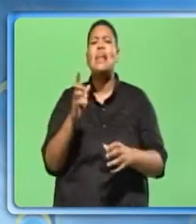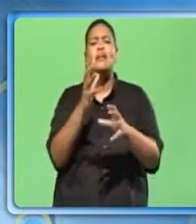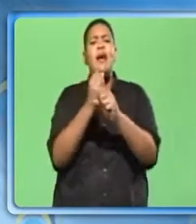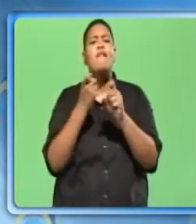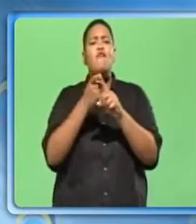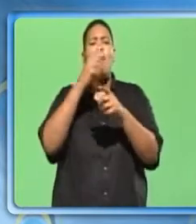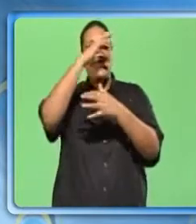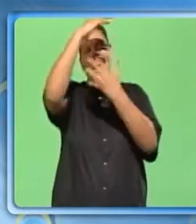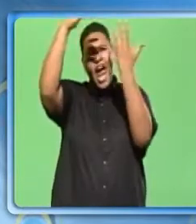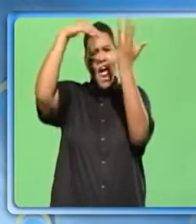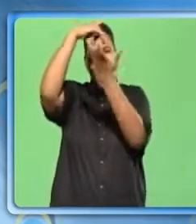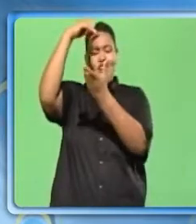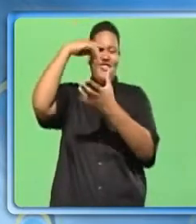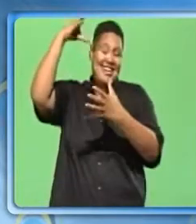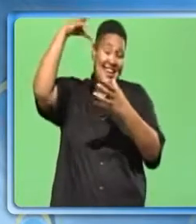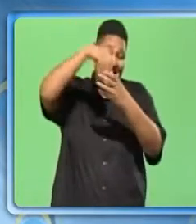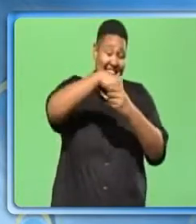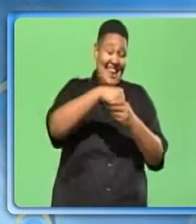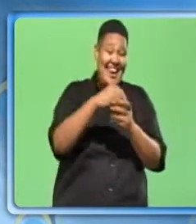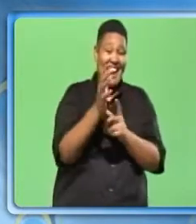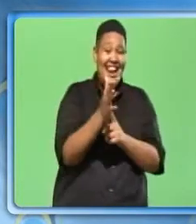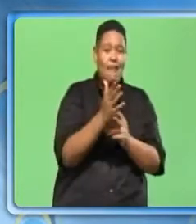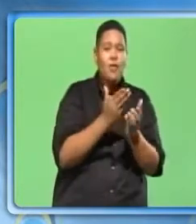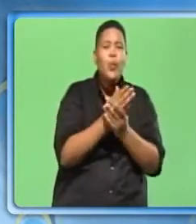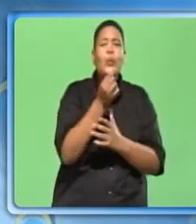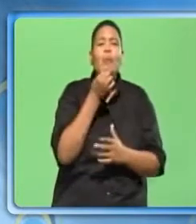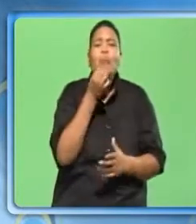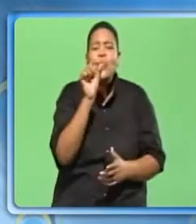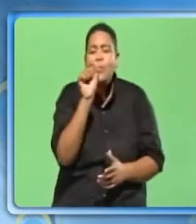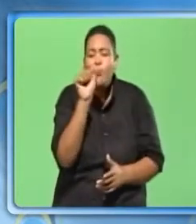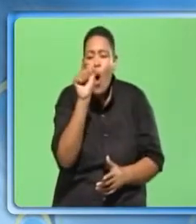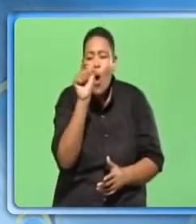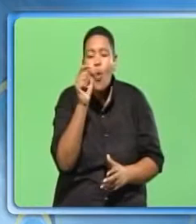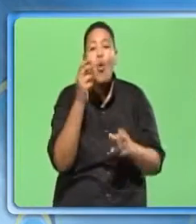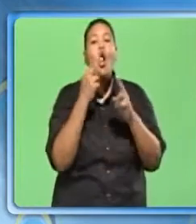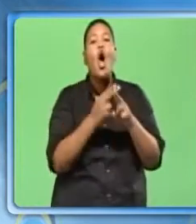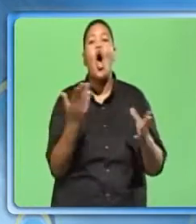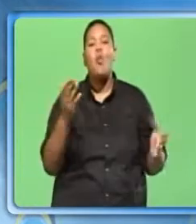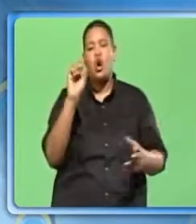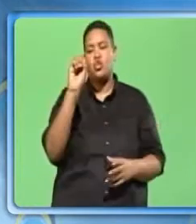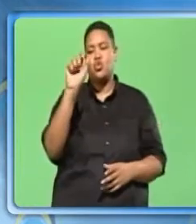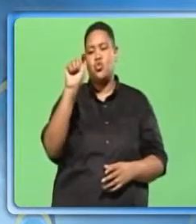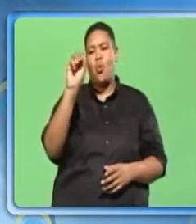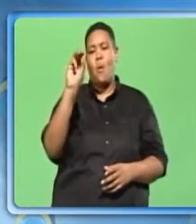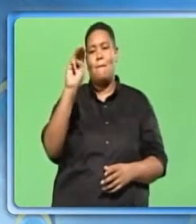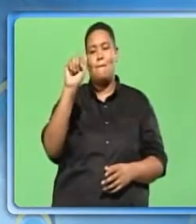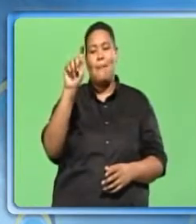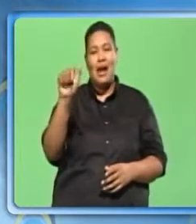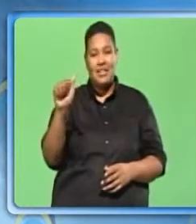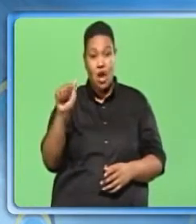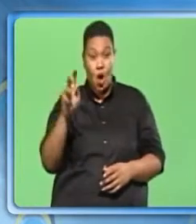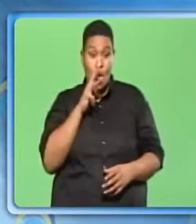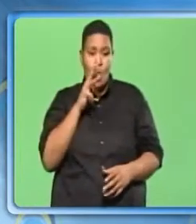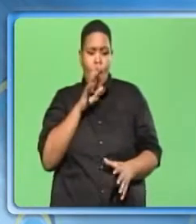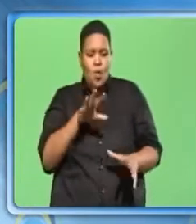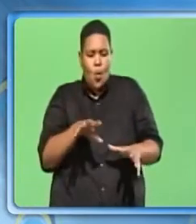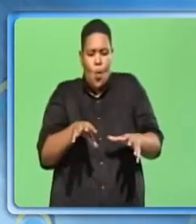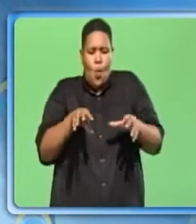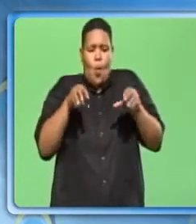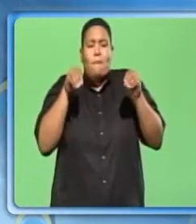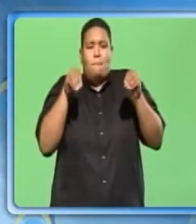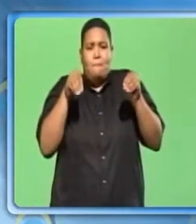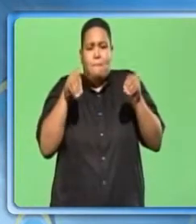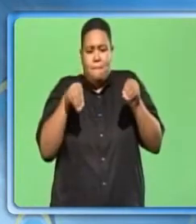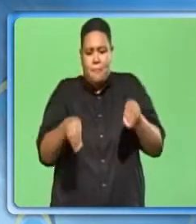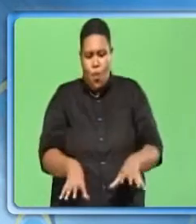air and enters the leaves through tiny holes called stomata. The water is absorbed from the soil through their